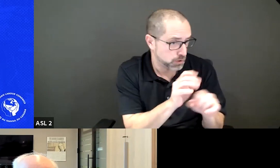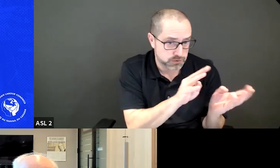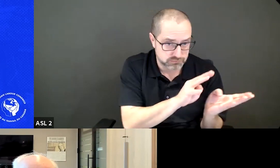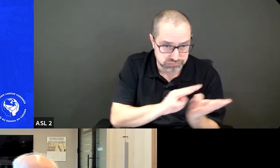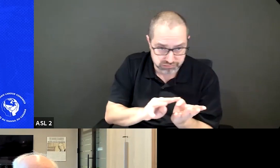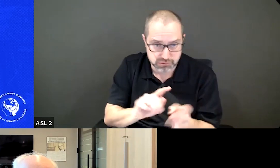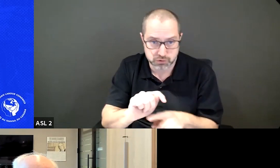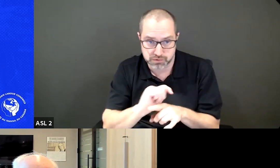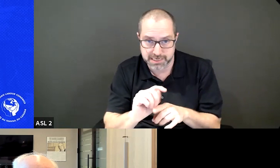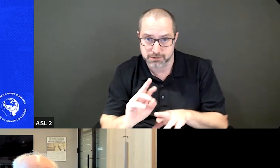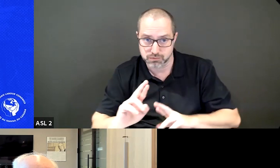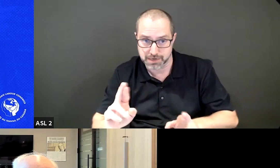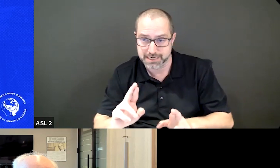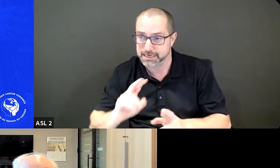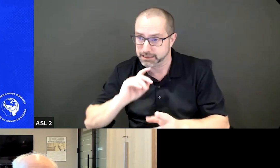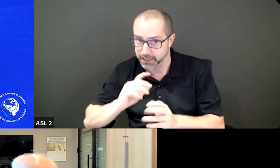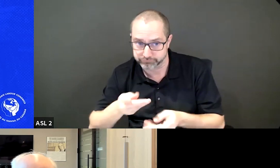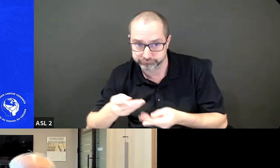make sure that we build around what those needs are.